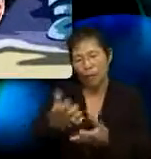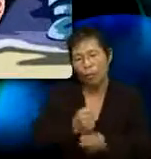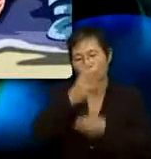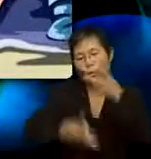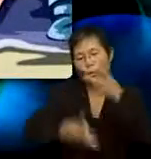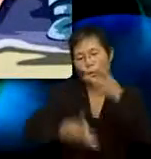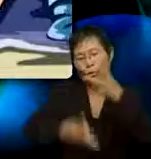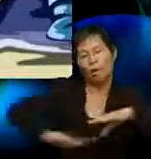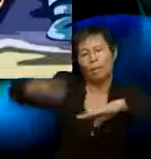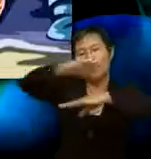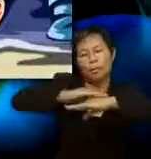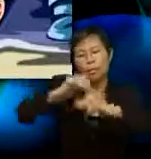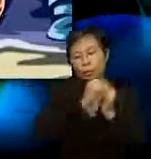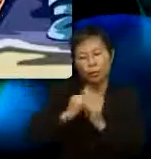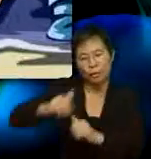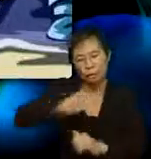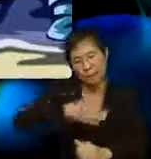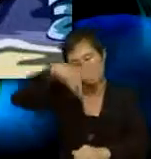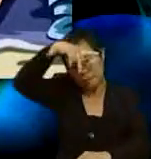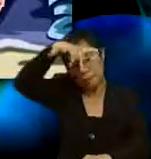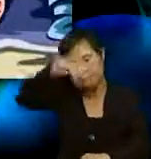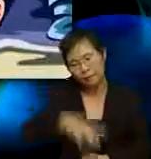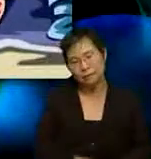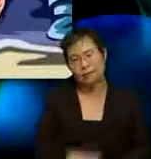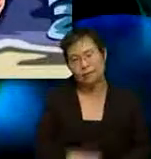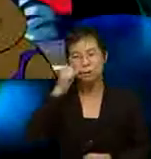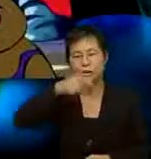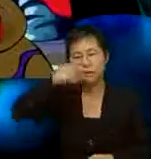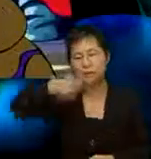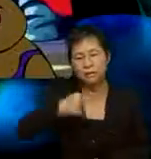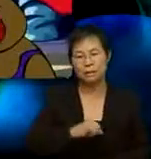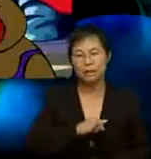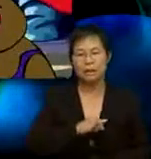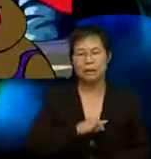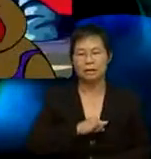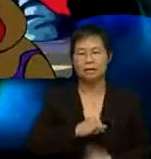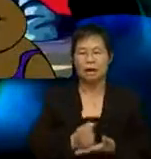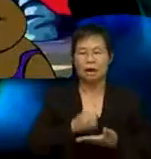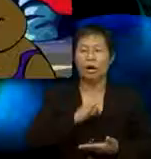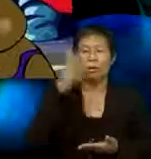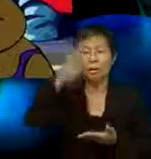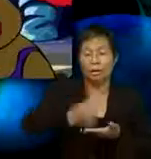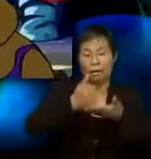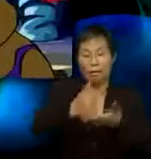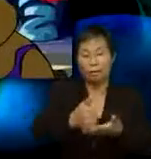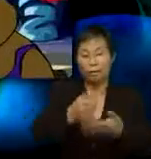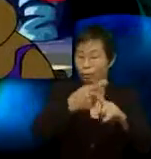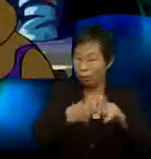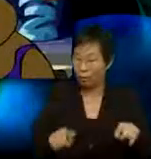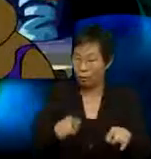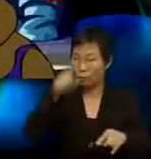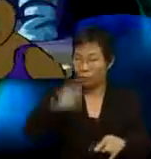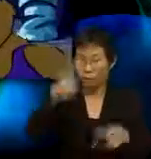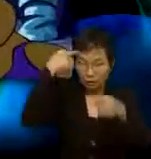world above to be with my prince," she said. "I will help you, but you